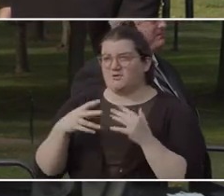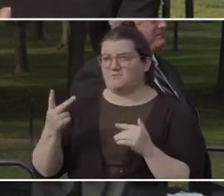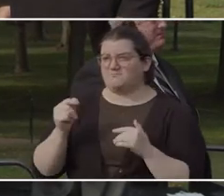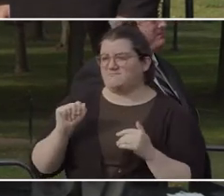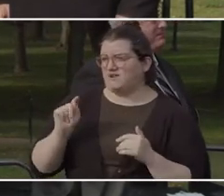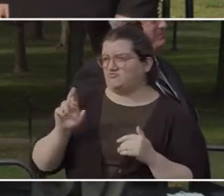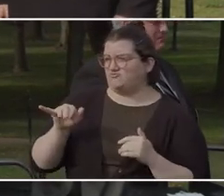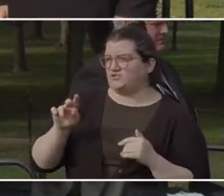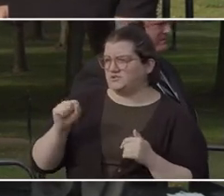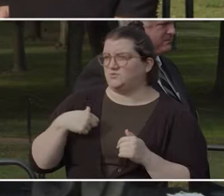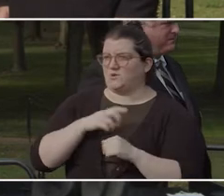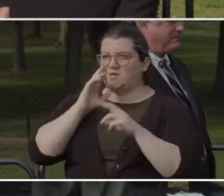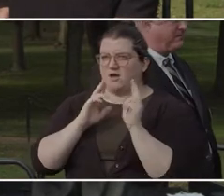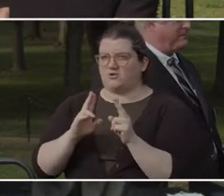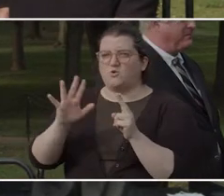honor, your loved ones.